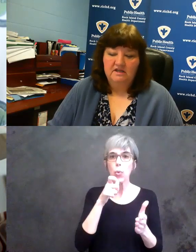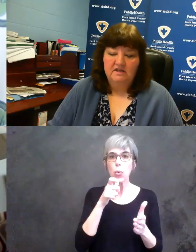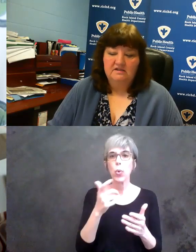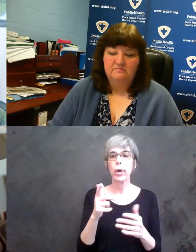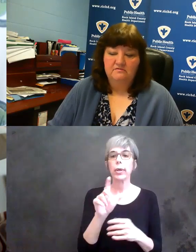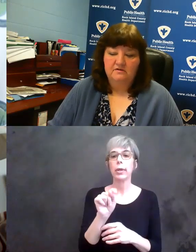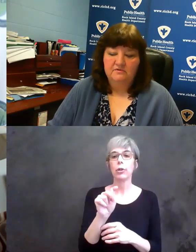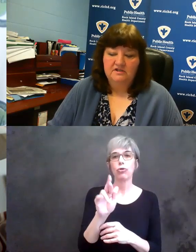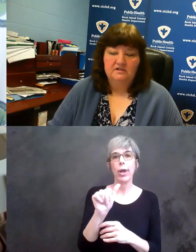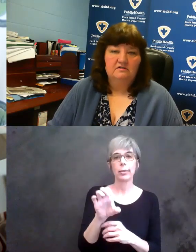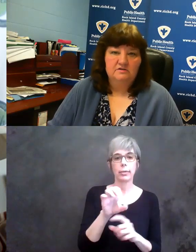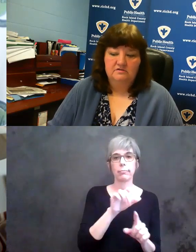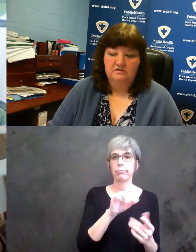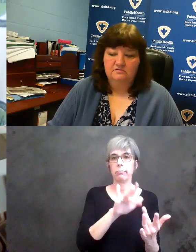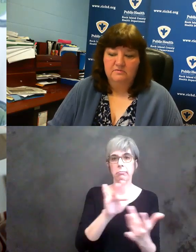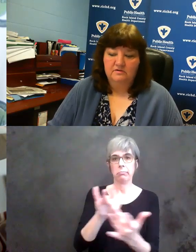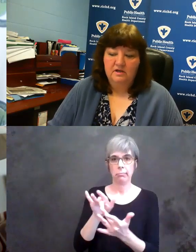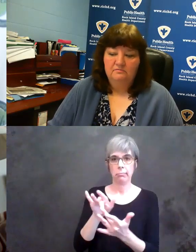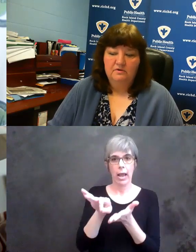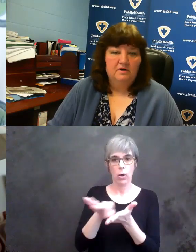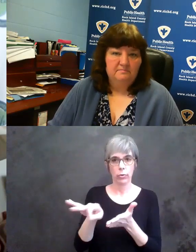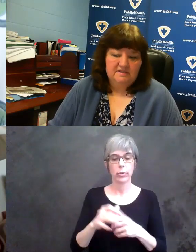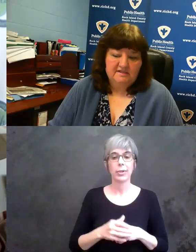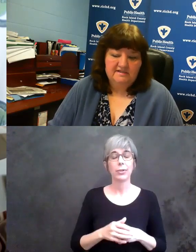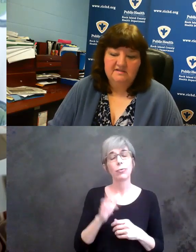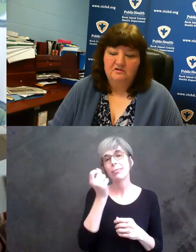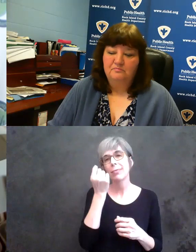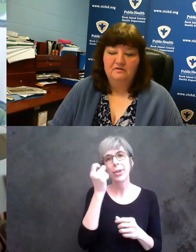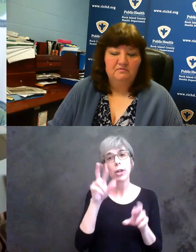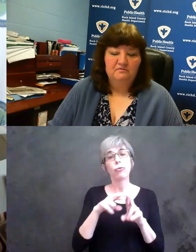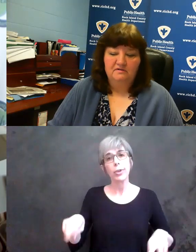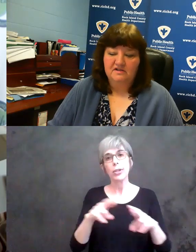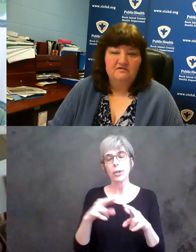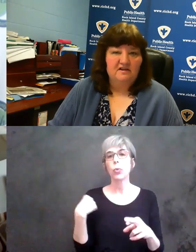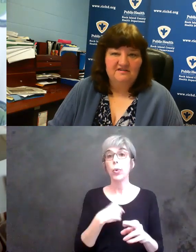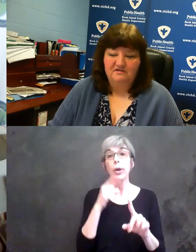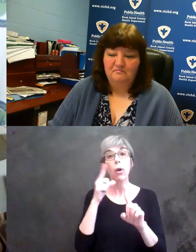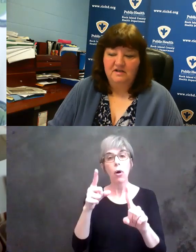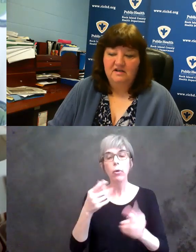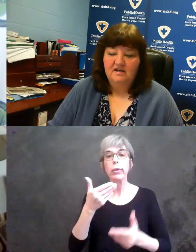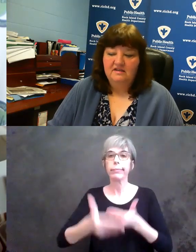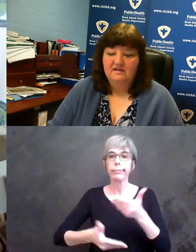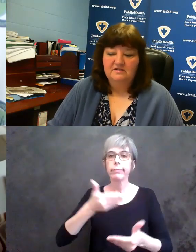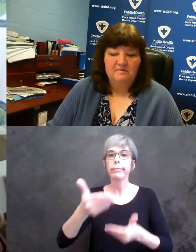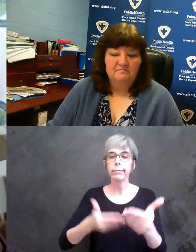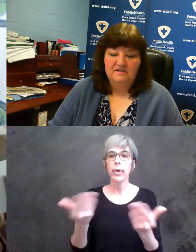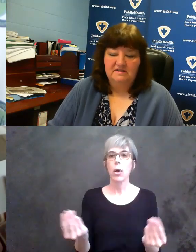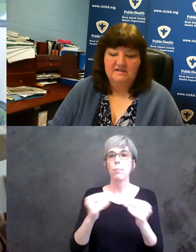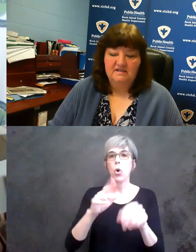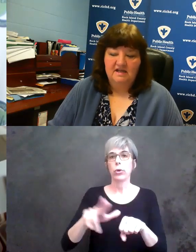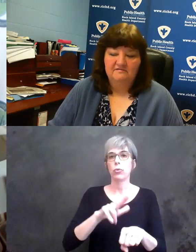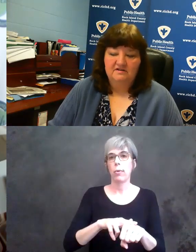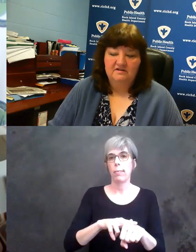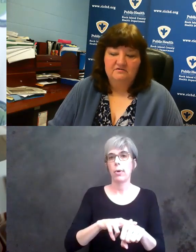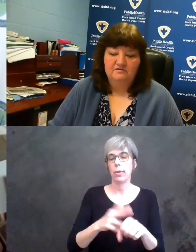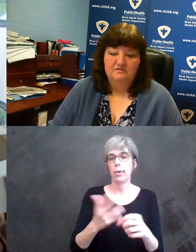all doing what we can to move our region closer to normal. We want businesses to open. We want restaurants to open. The health